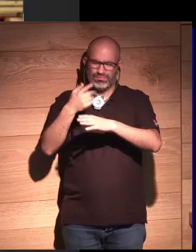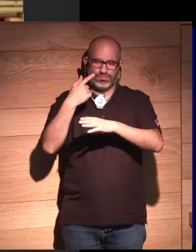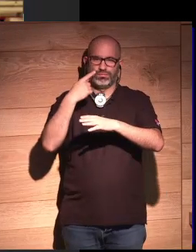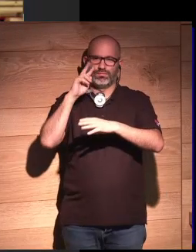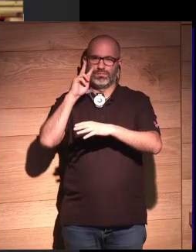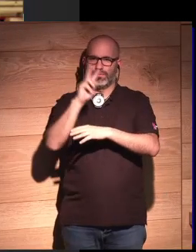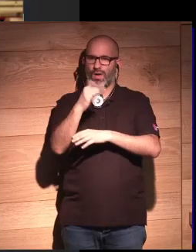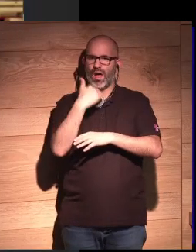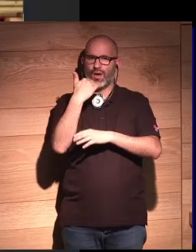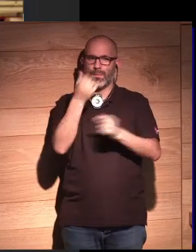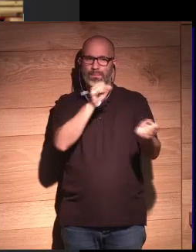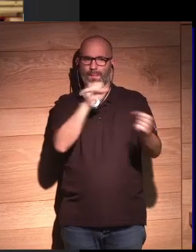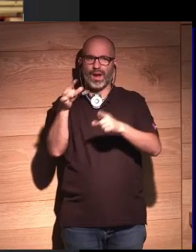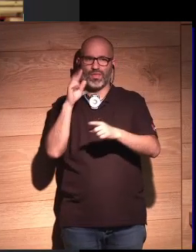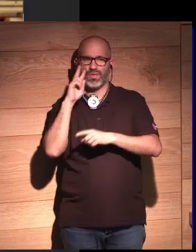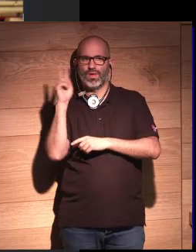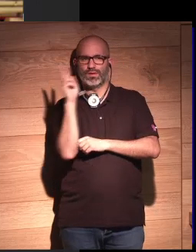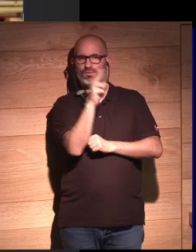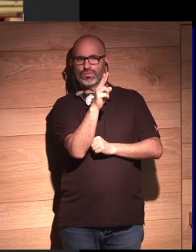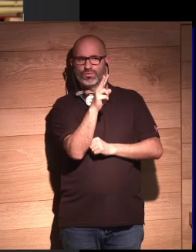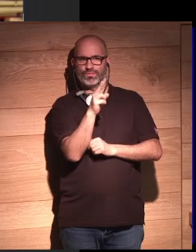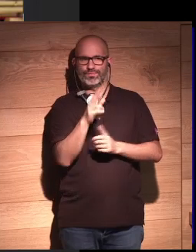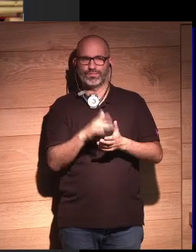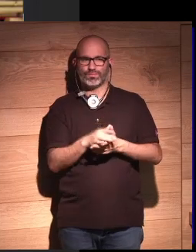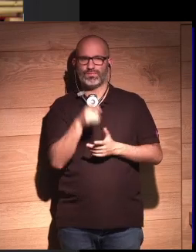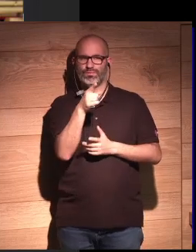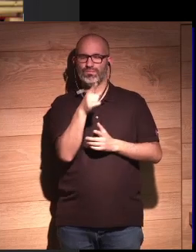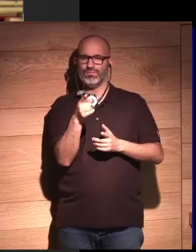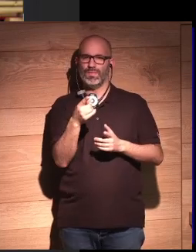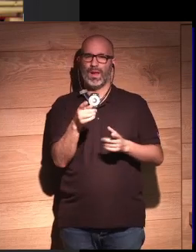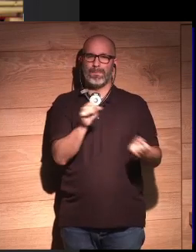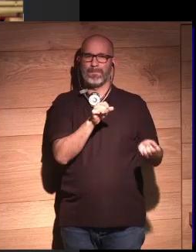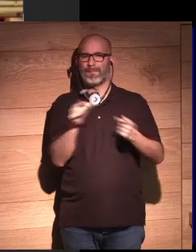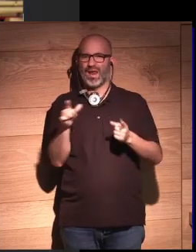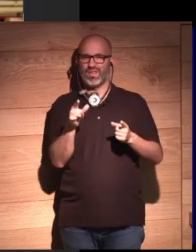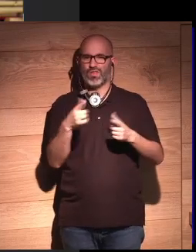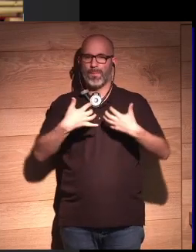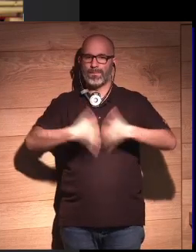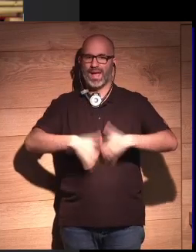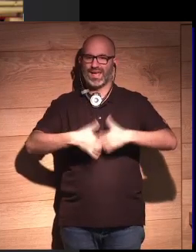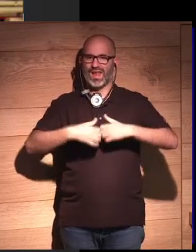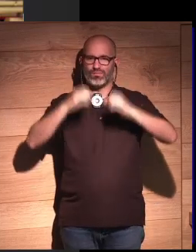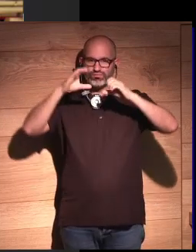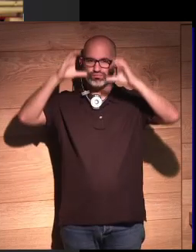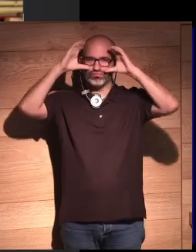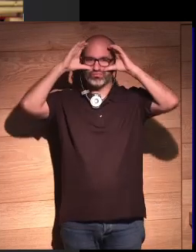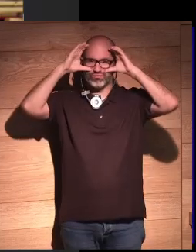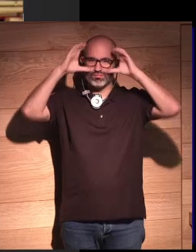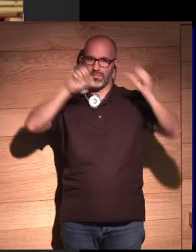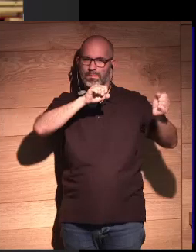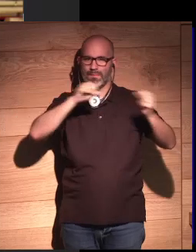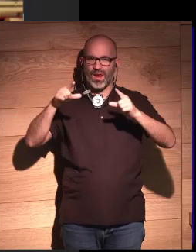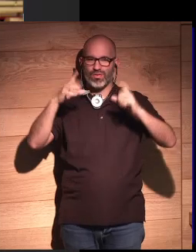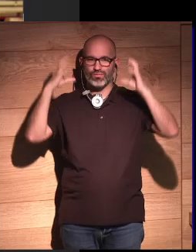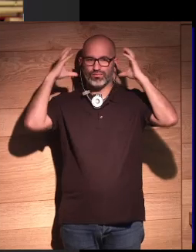a military-grade VR headset. She's a very accomplished journalist, and USC had a program